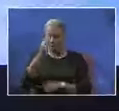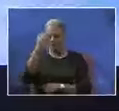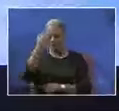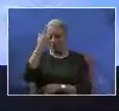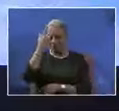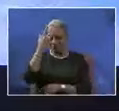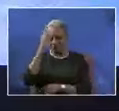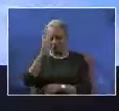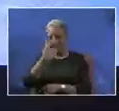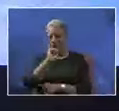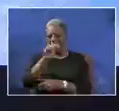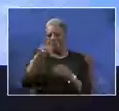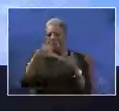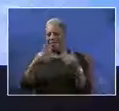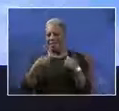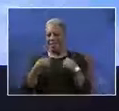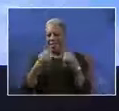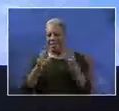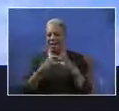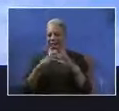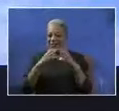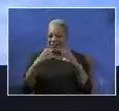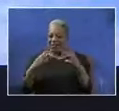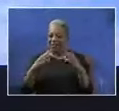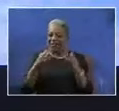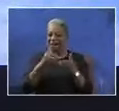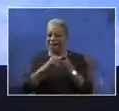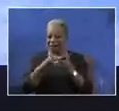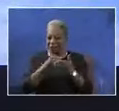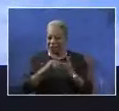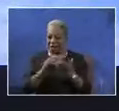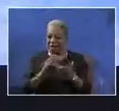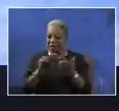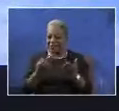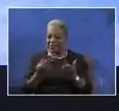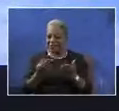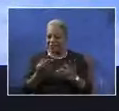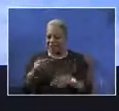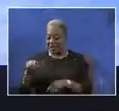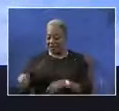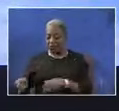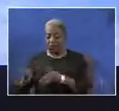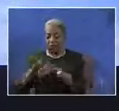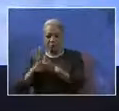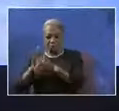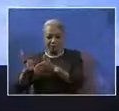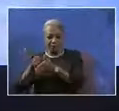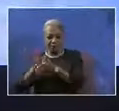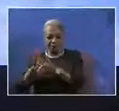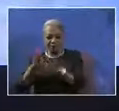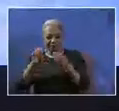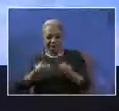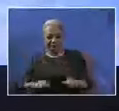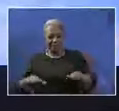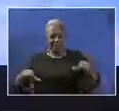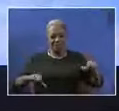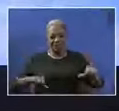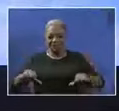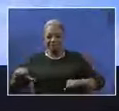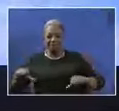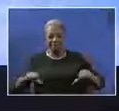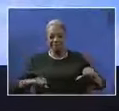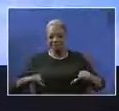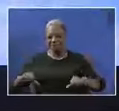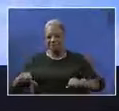much resources. So he numbered them so that he could boast and brag about what